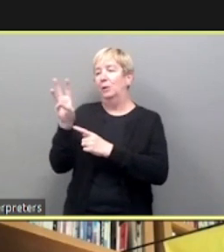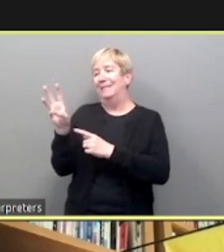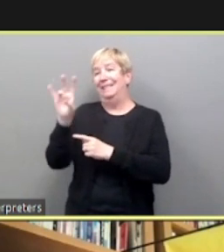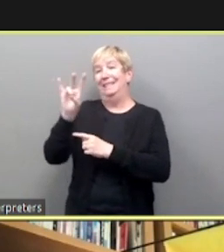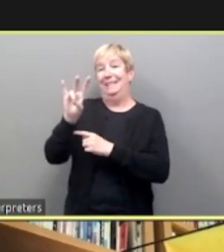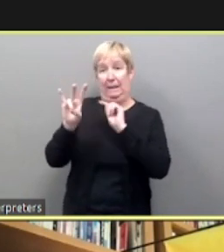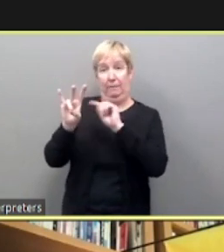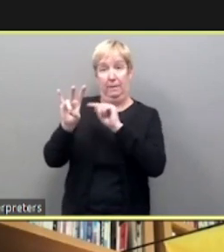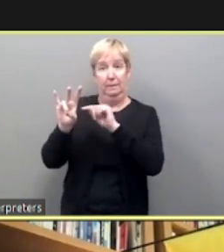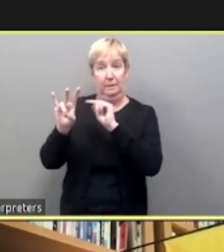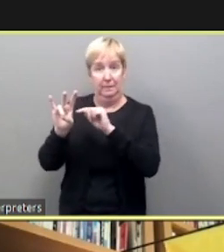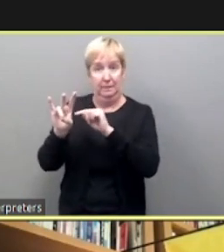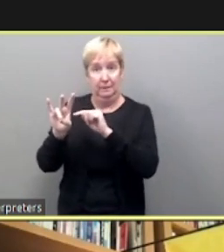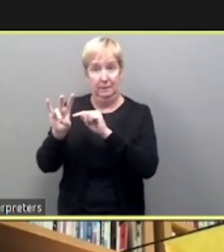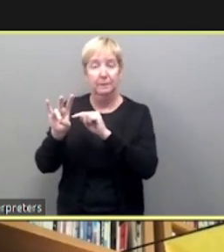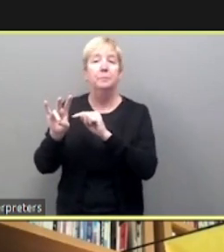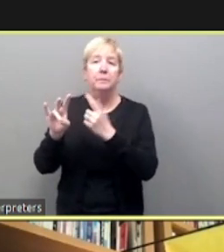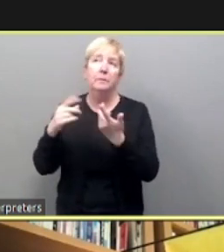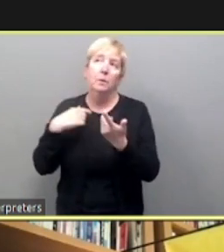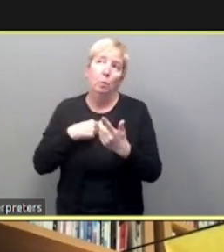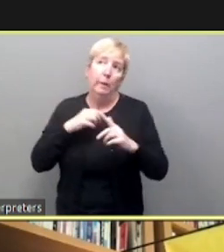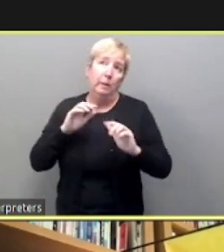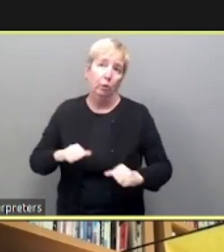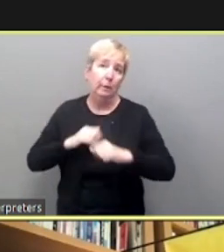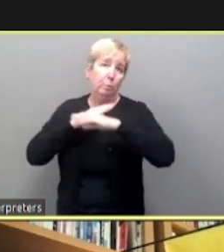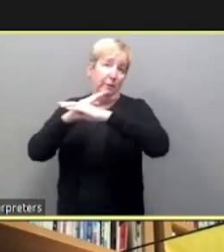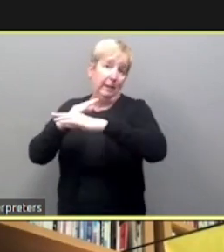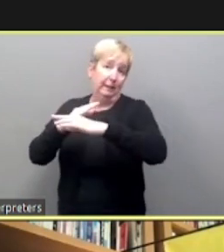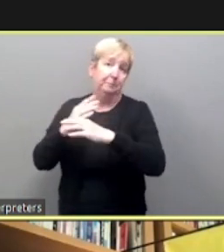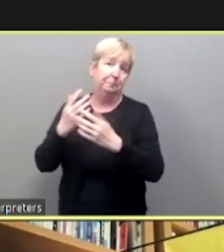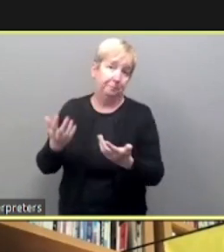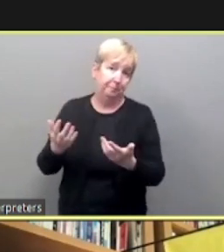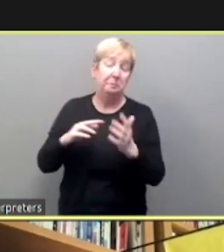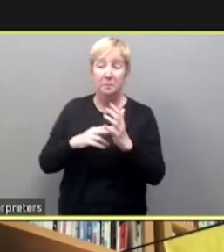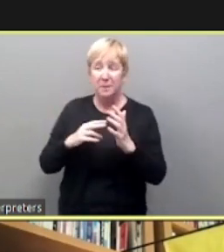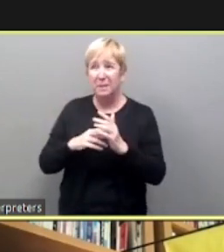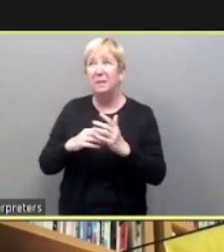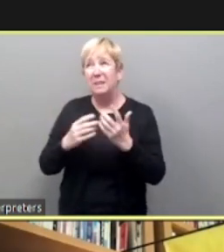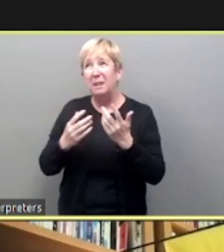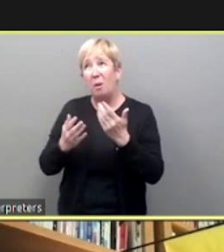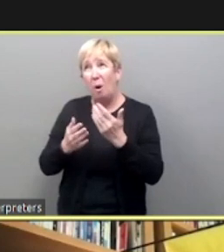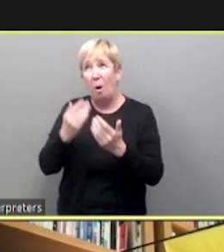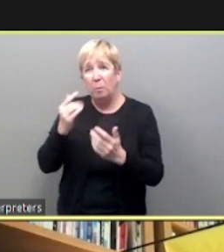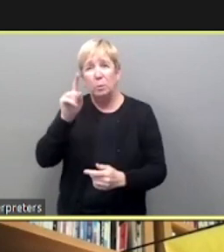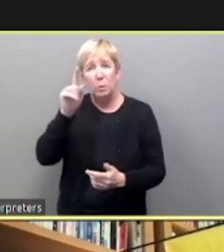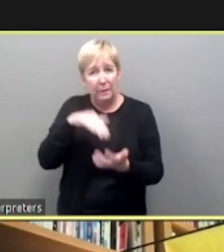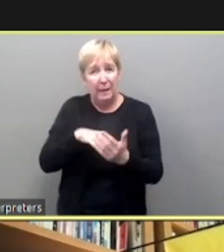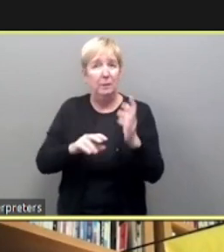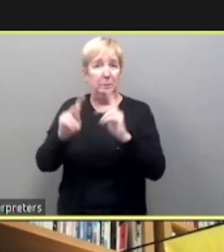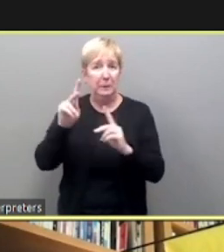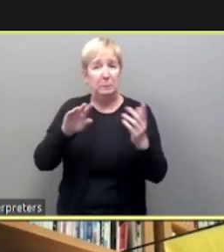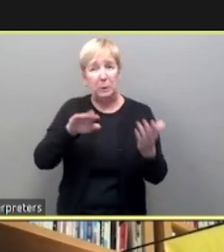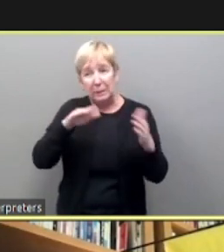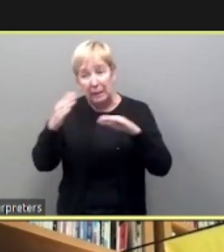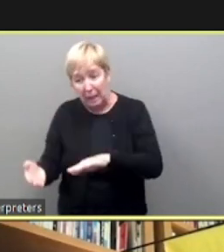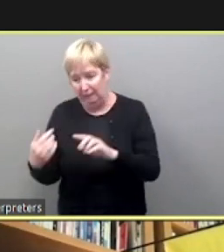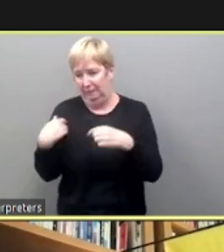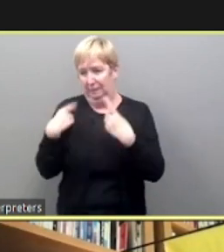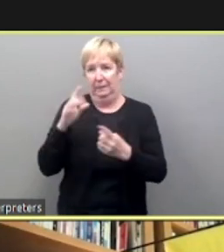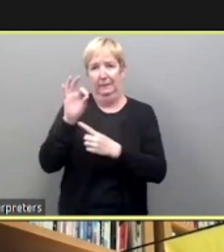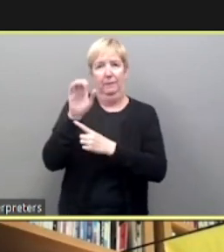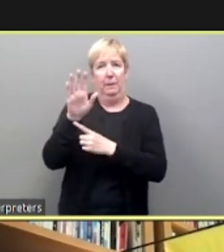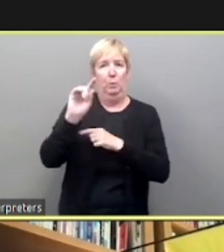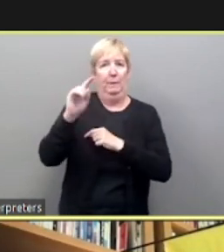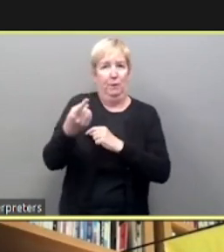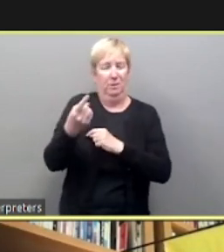967 of them are preventable. So almost 1,000 people have died in New Mexico since February 1st